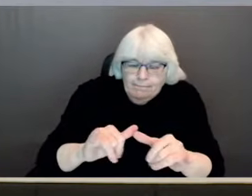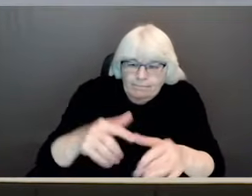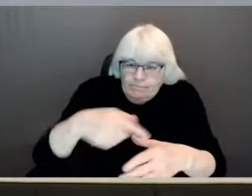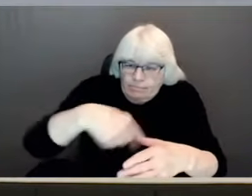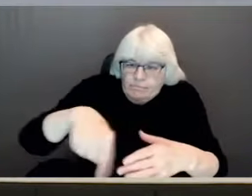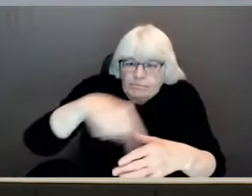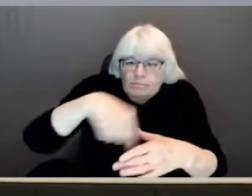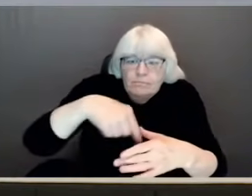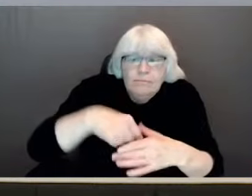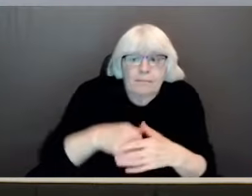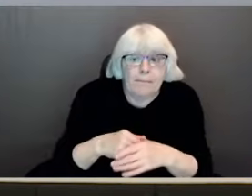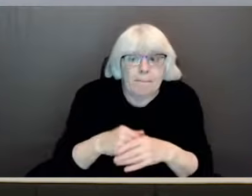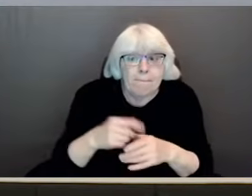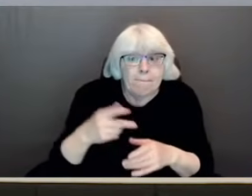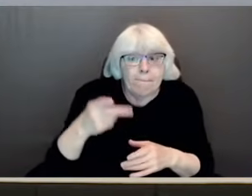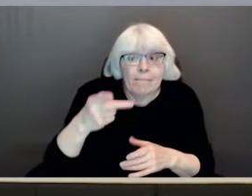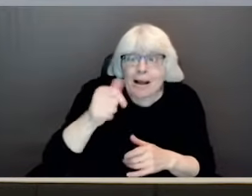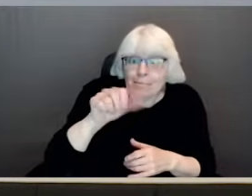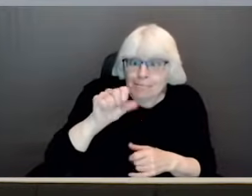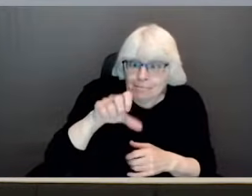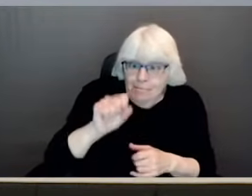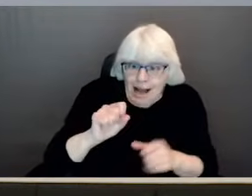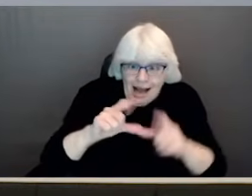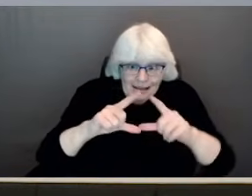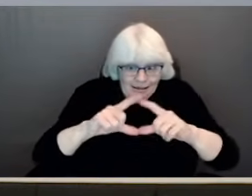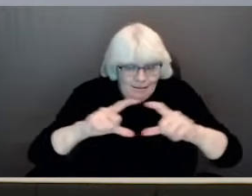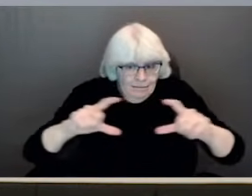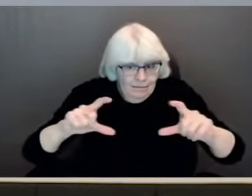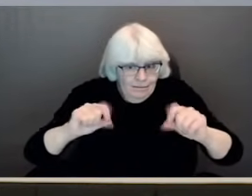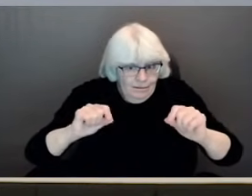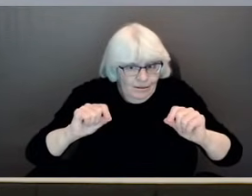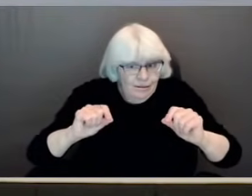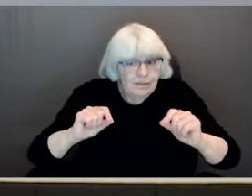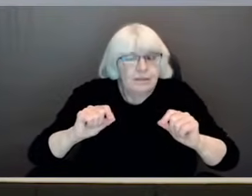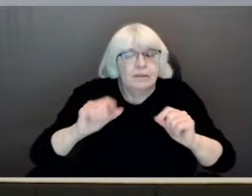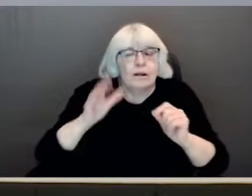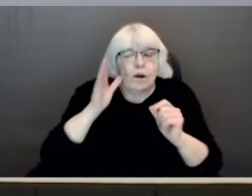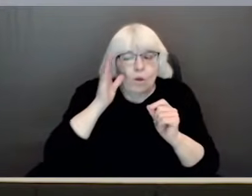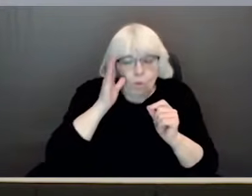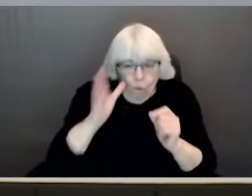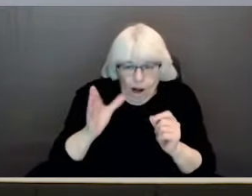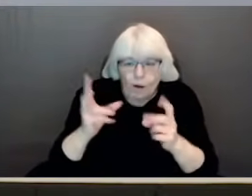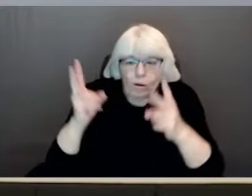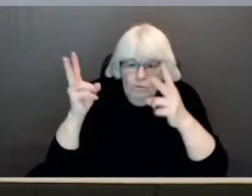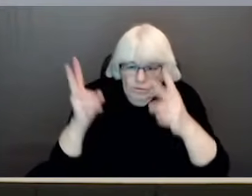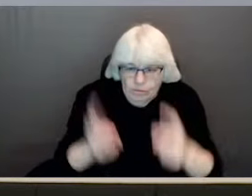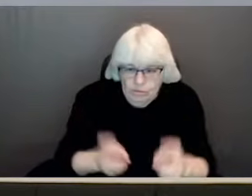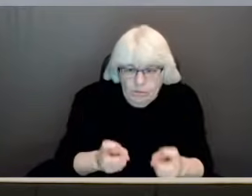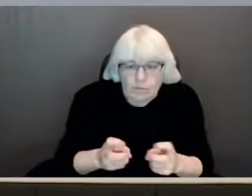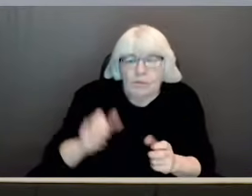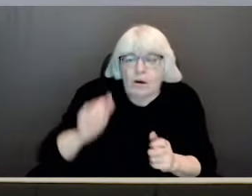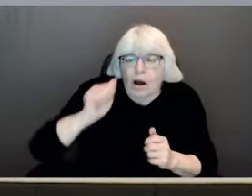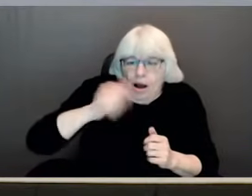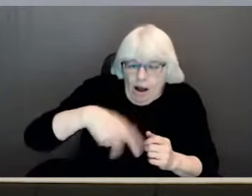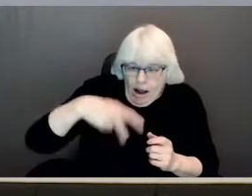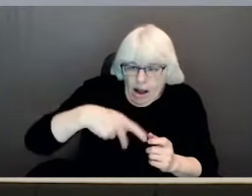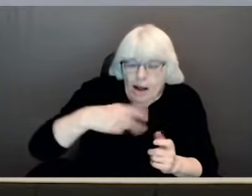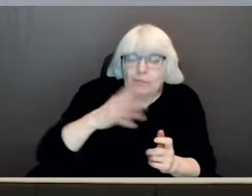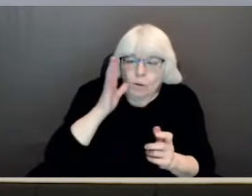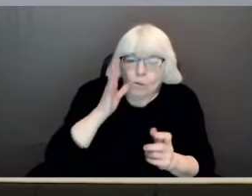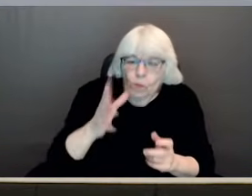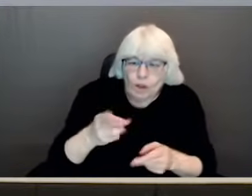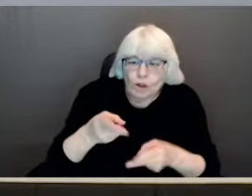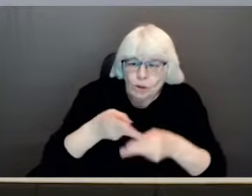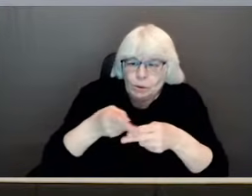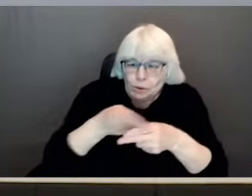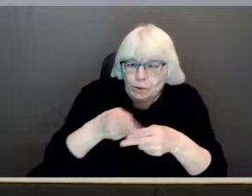download in the coming days. When the PEI VaxPass Verifier app is available, PEI residents will be able to use the PEI VaxPass